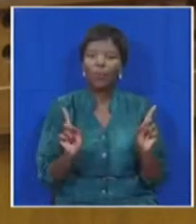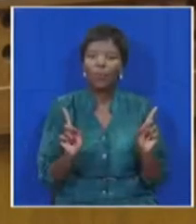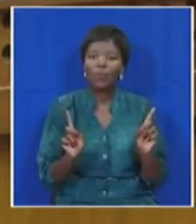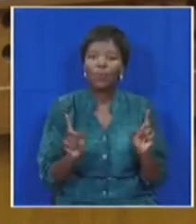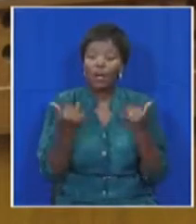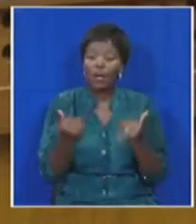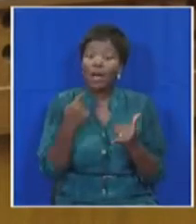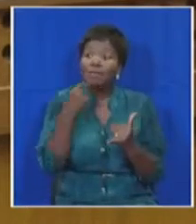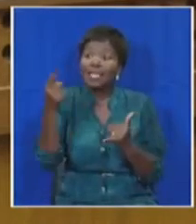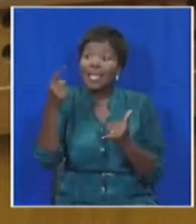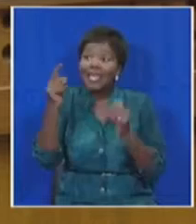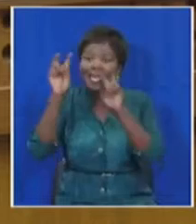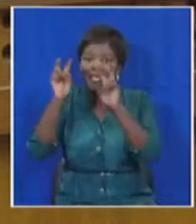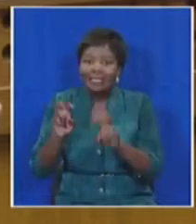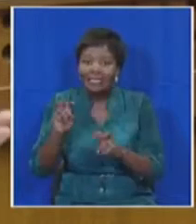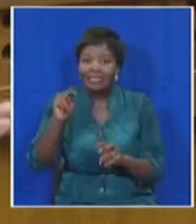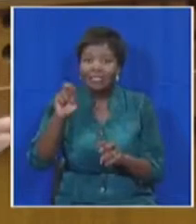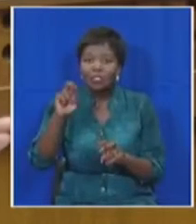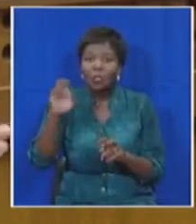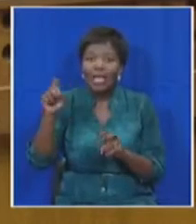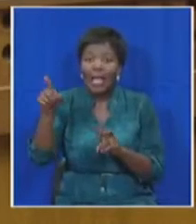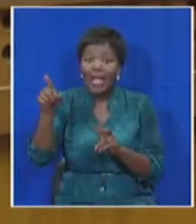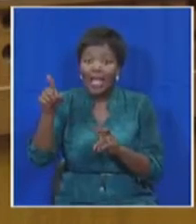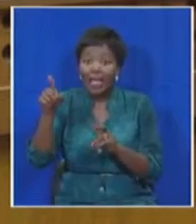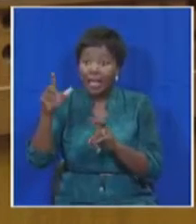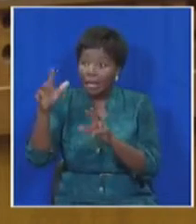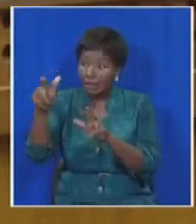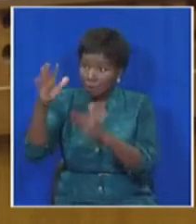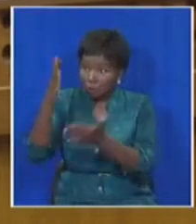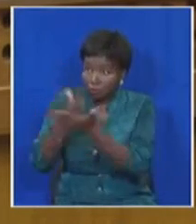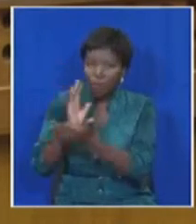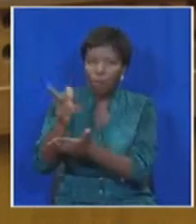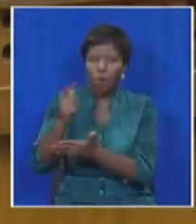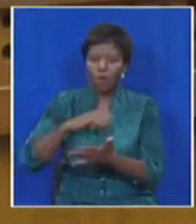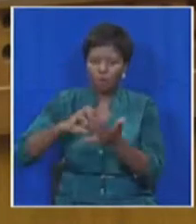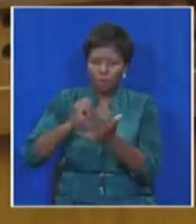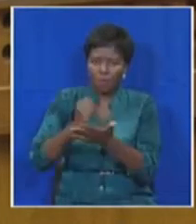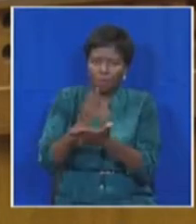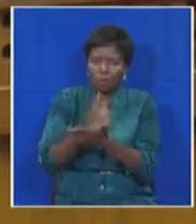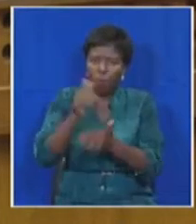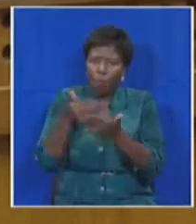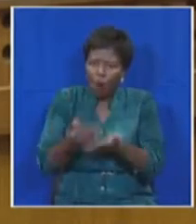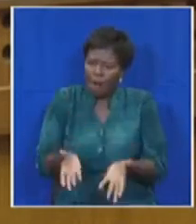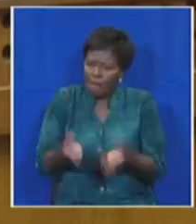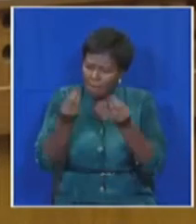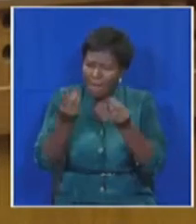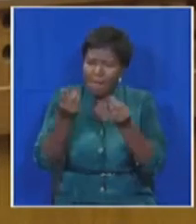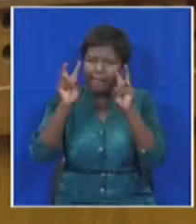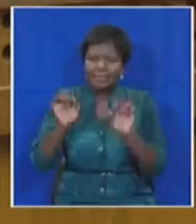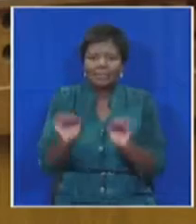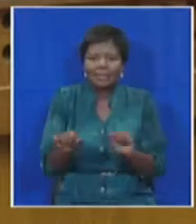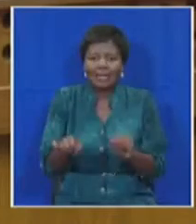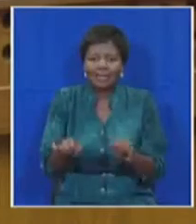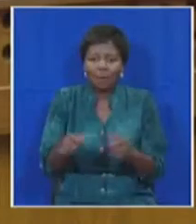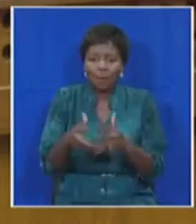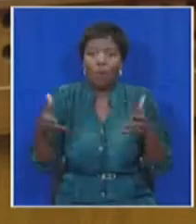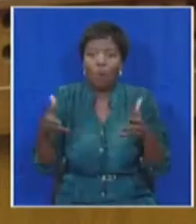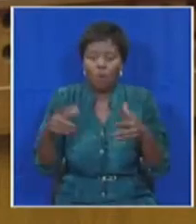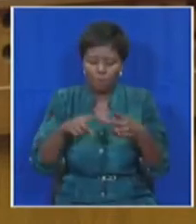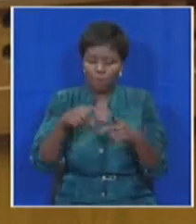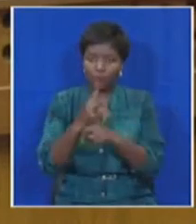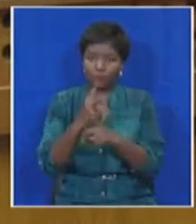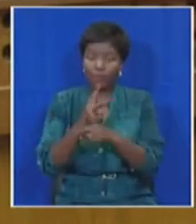nuclear deal and open the electricity grid to more independent power producers. And we'll invest heavily in